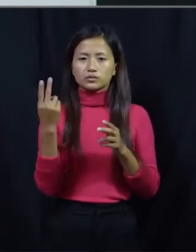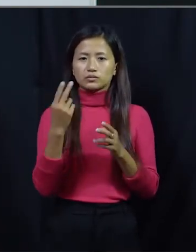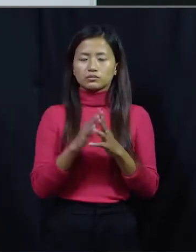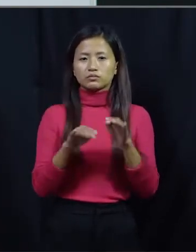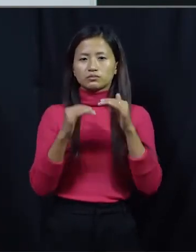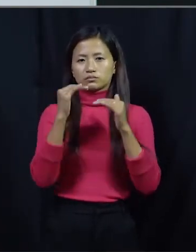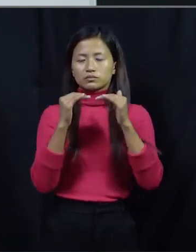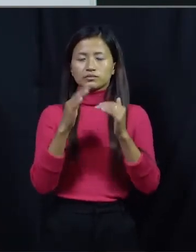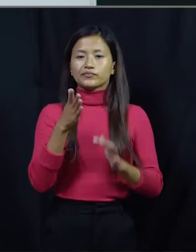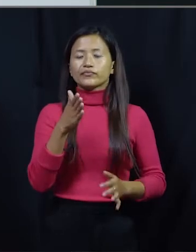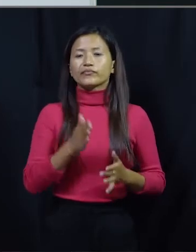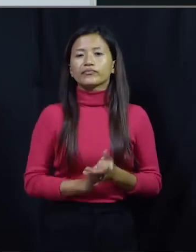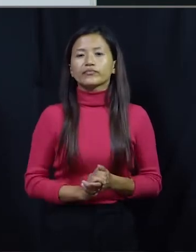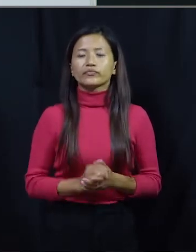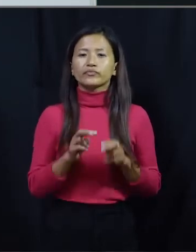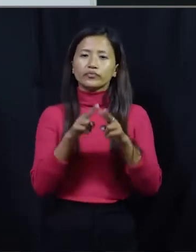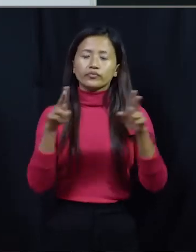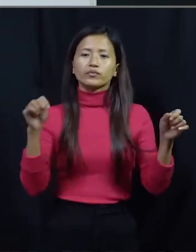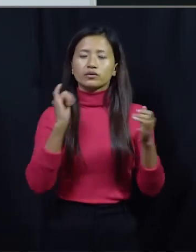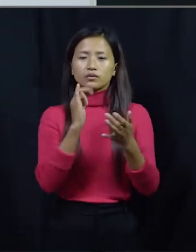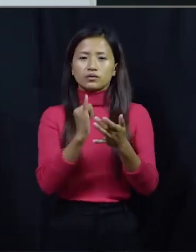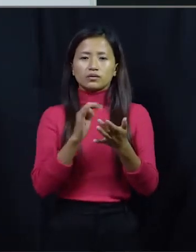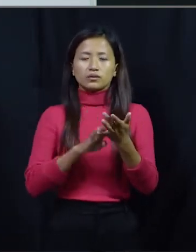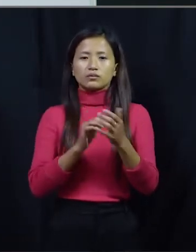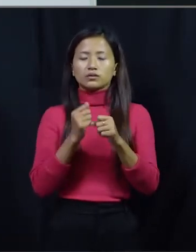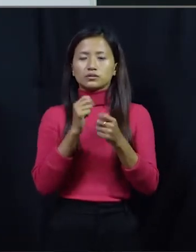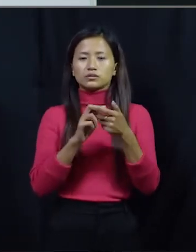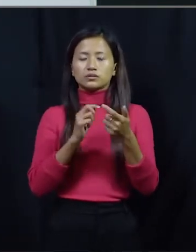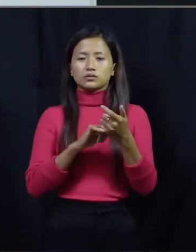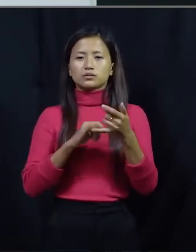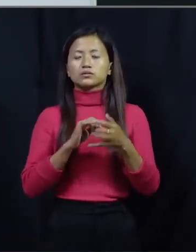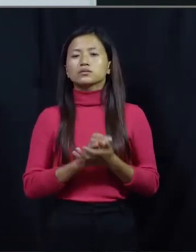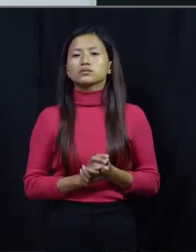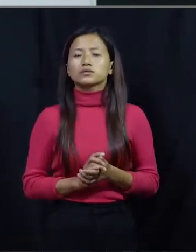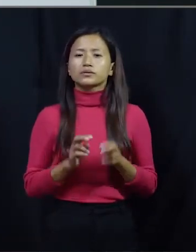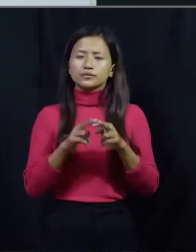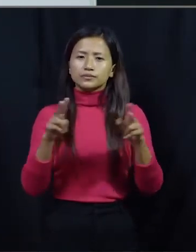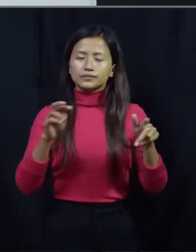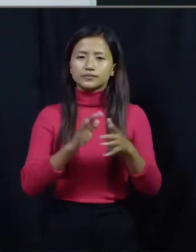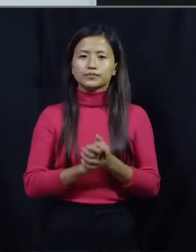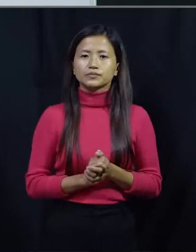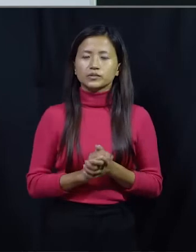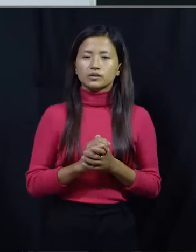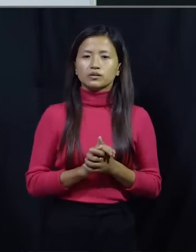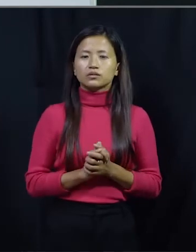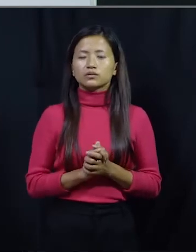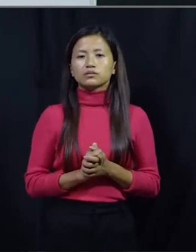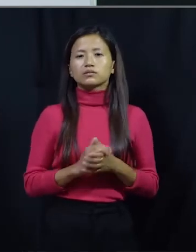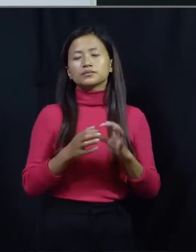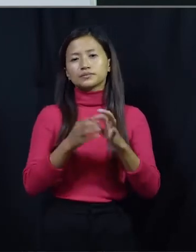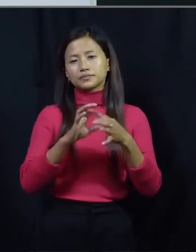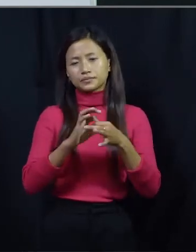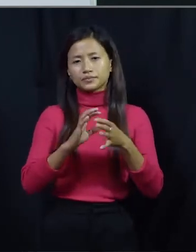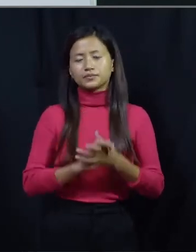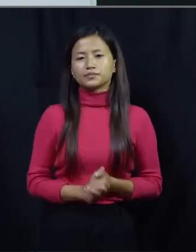equal, different images. If you take two different elements, the images also will be different. That means 1 to 1 relation.